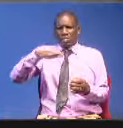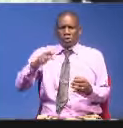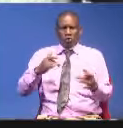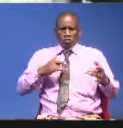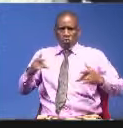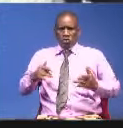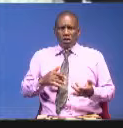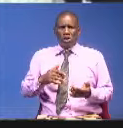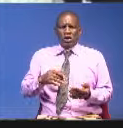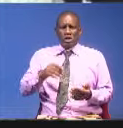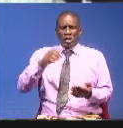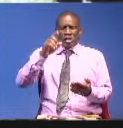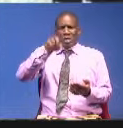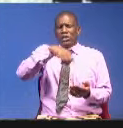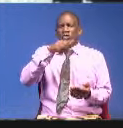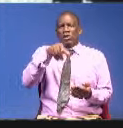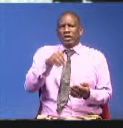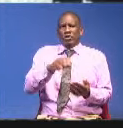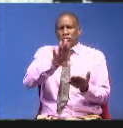the proposed law.